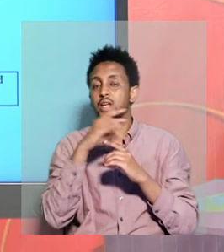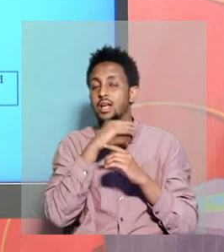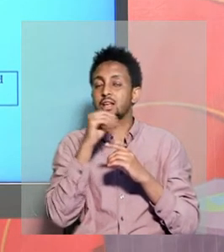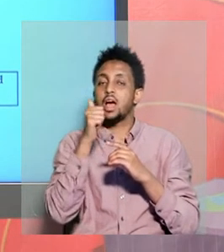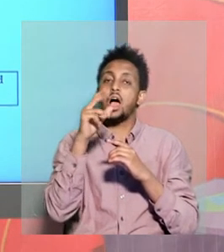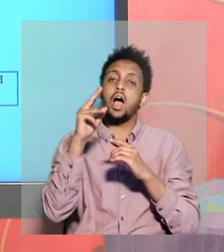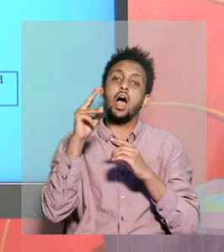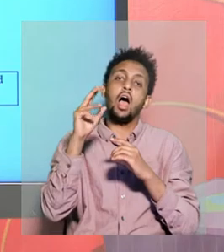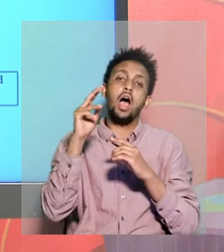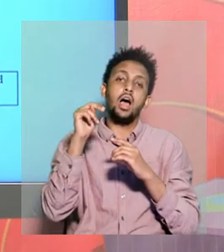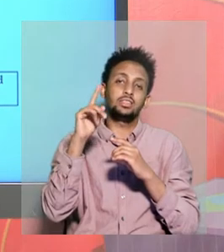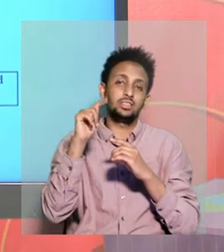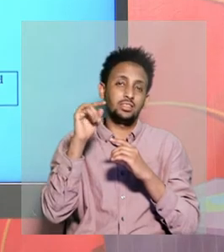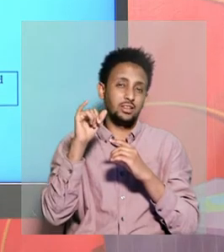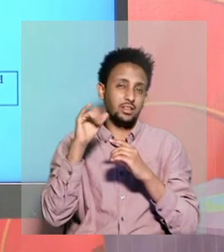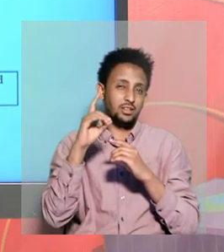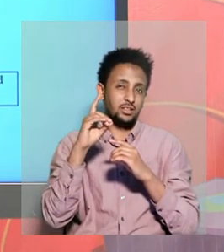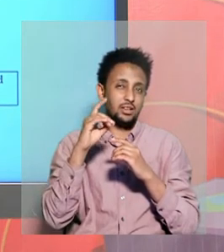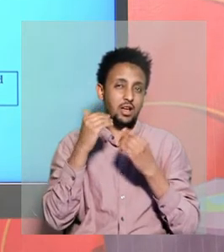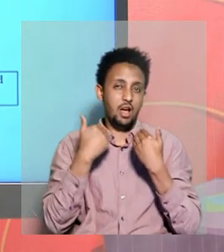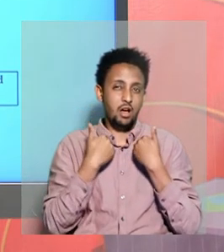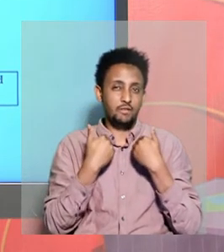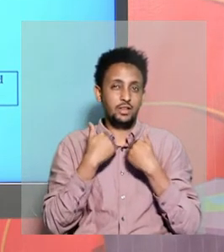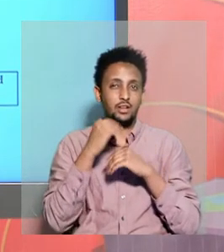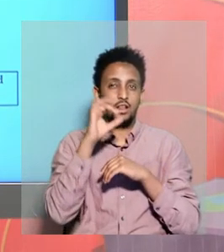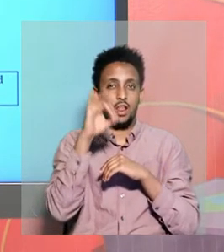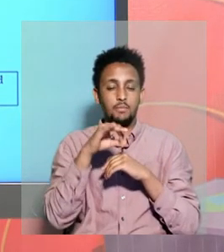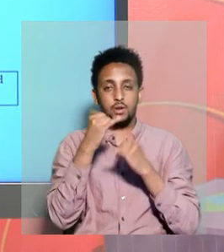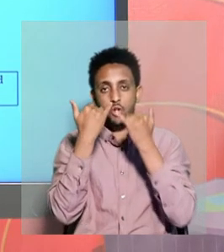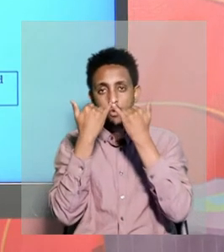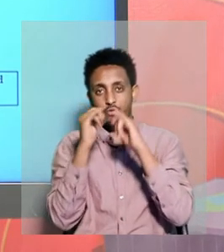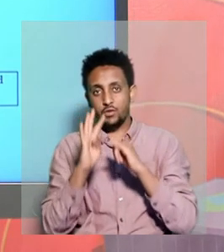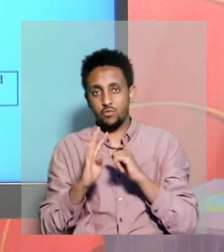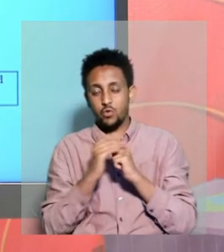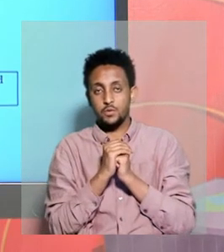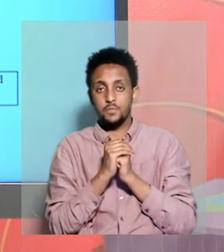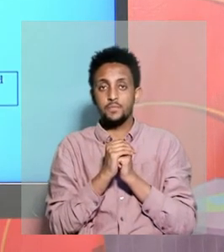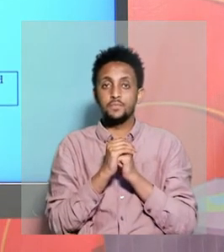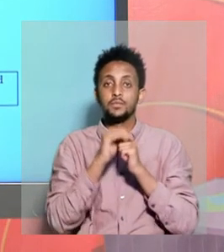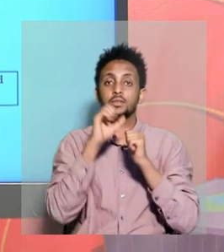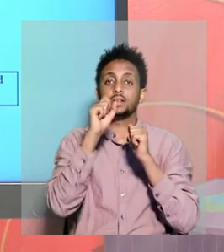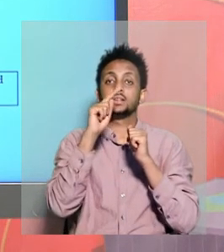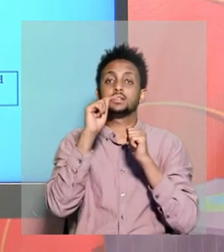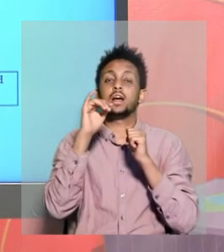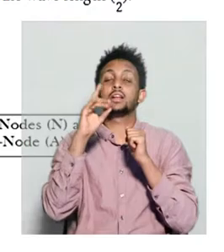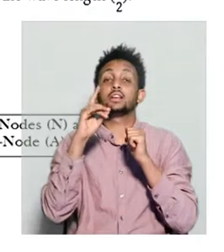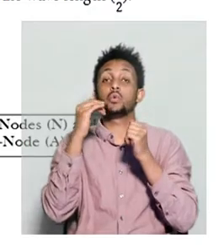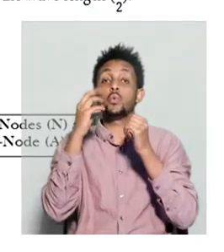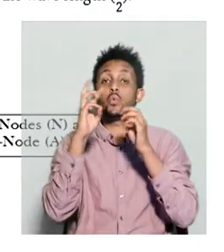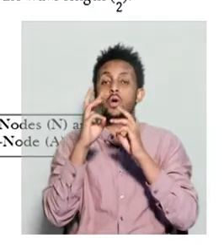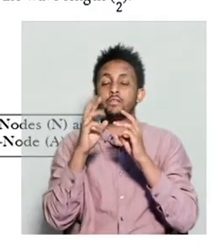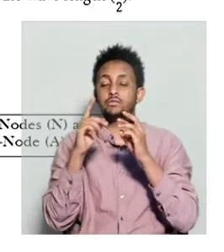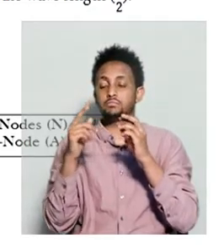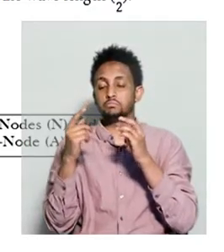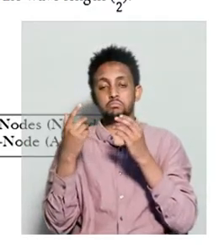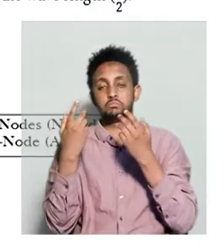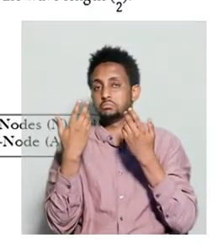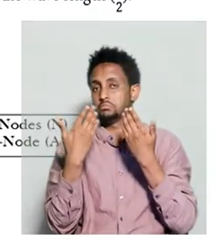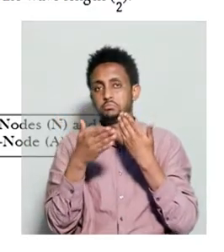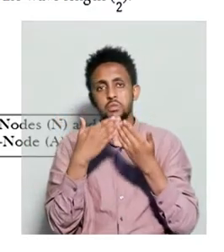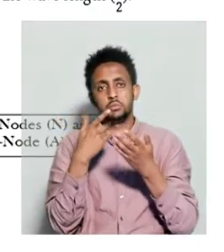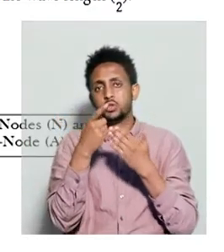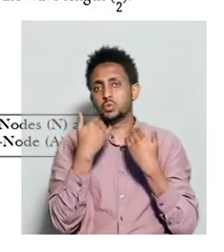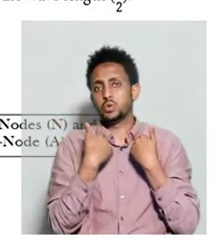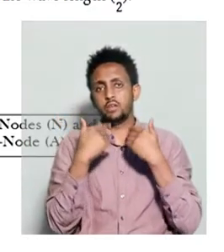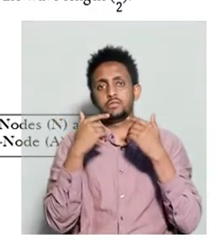antinode is known to be or having lambda over 4. standing waves for imbosined, for example,